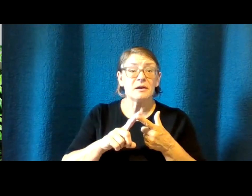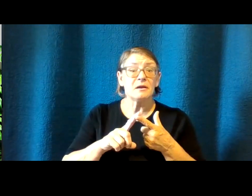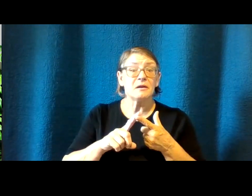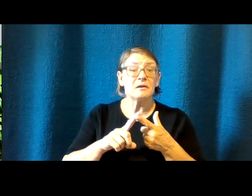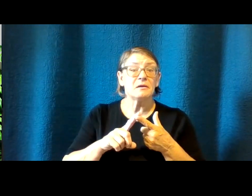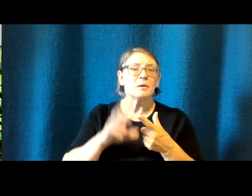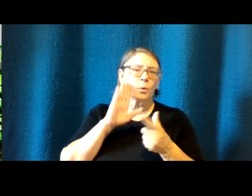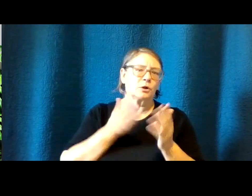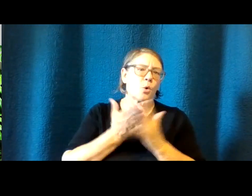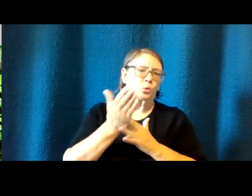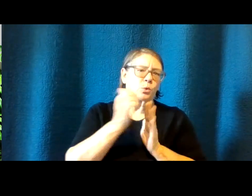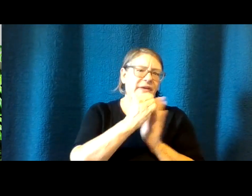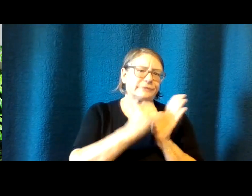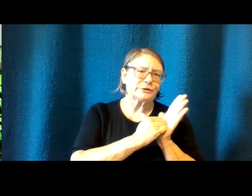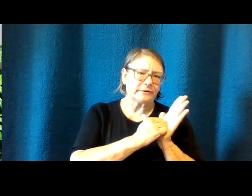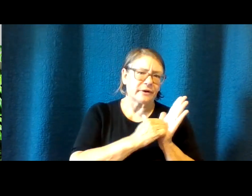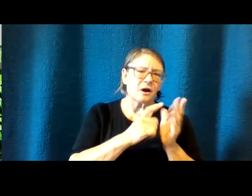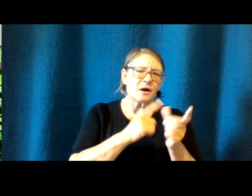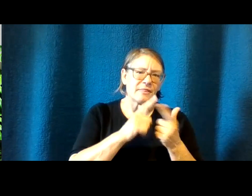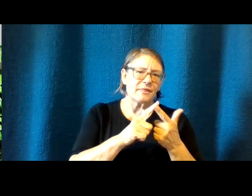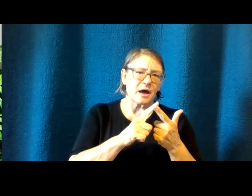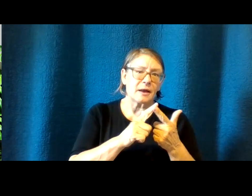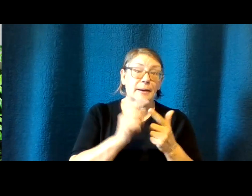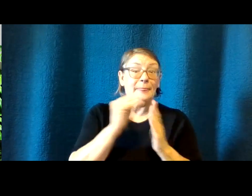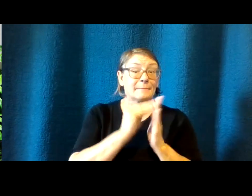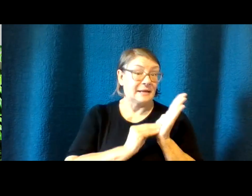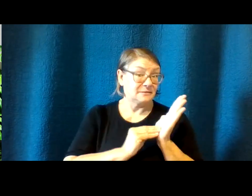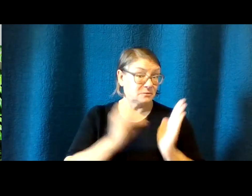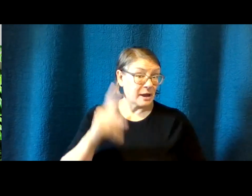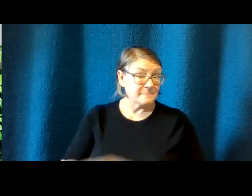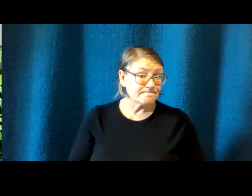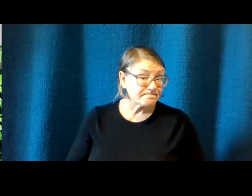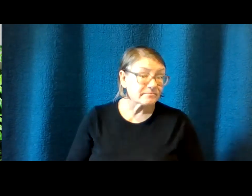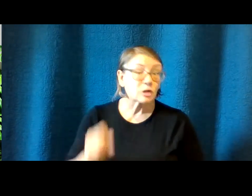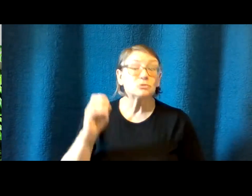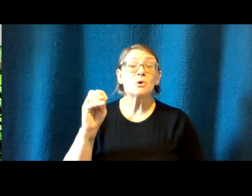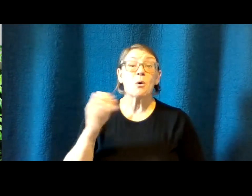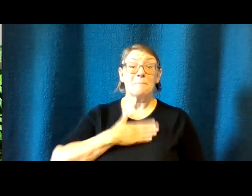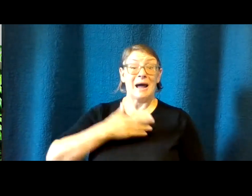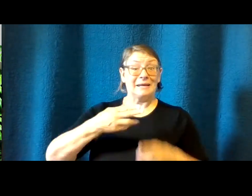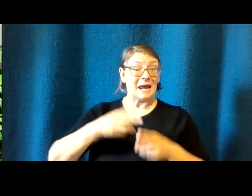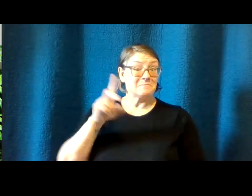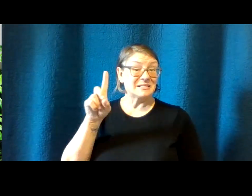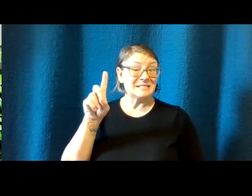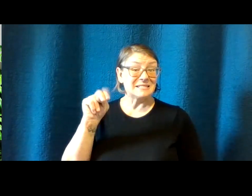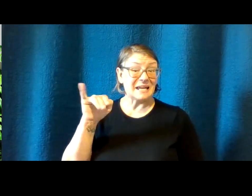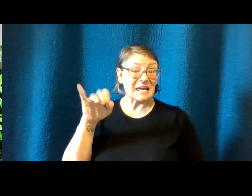go through the agenda and then the minutes. So my name is Denise